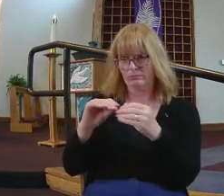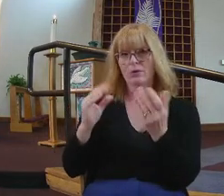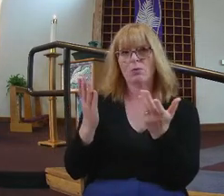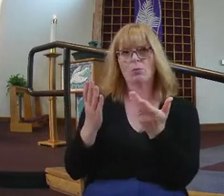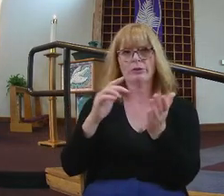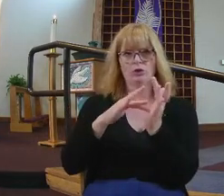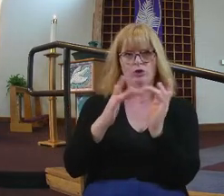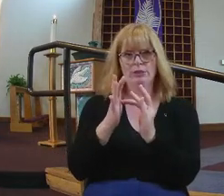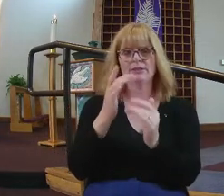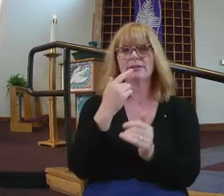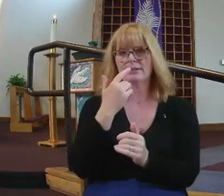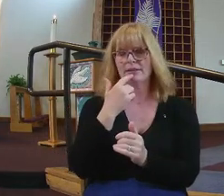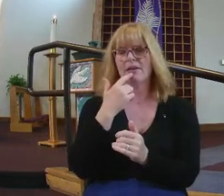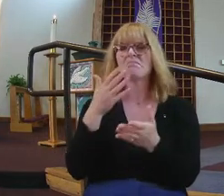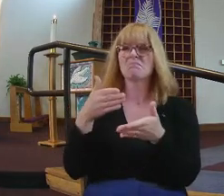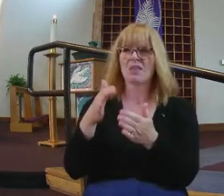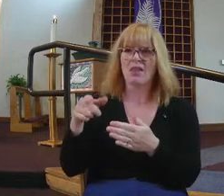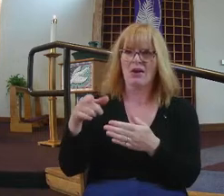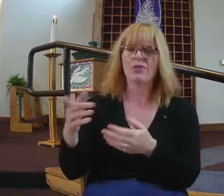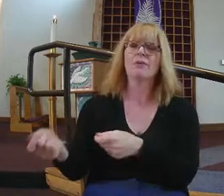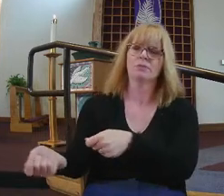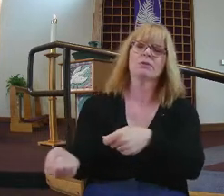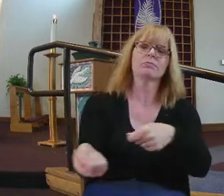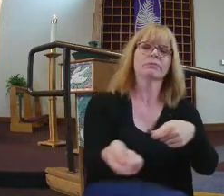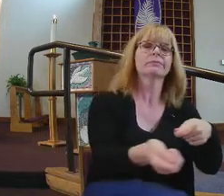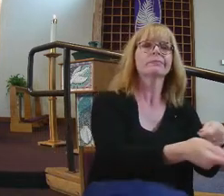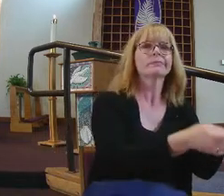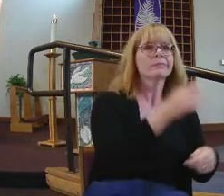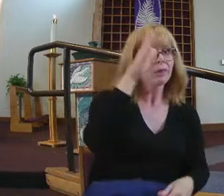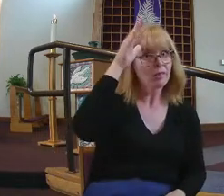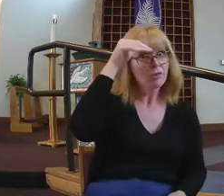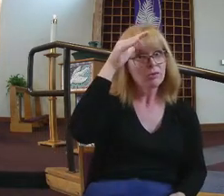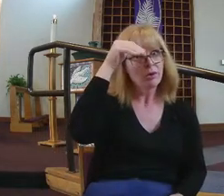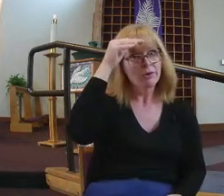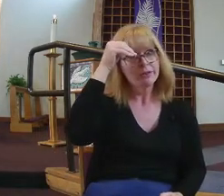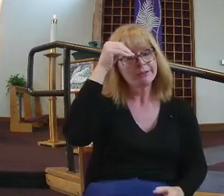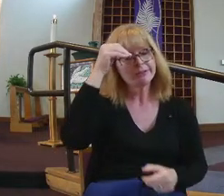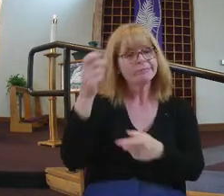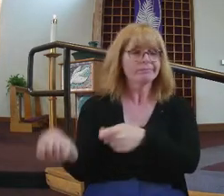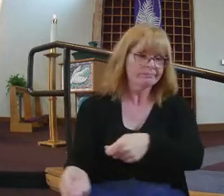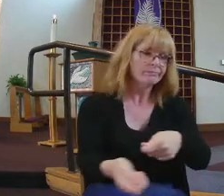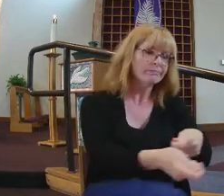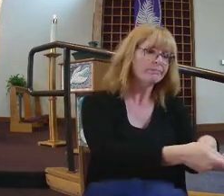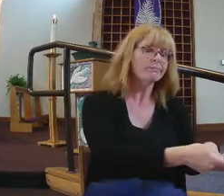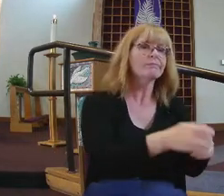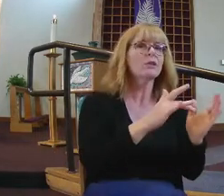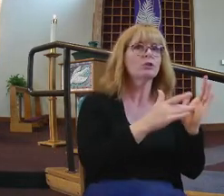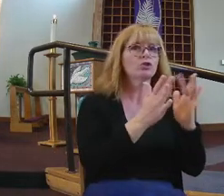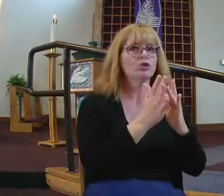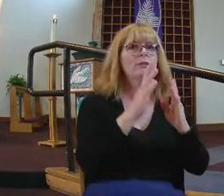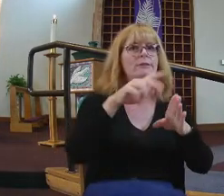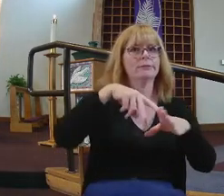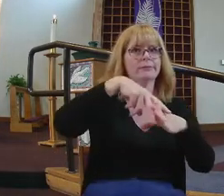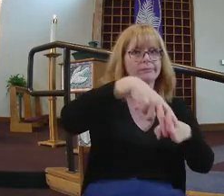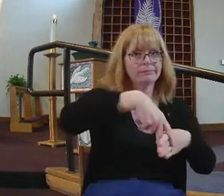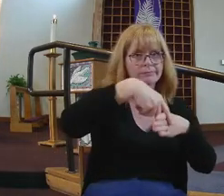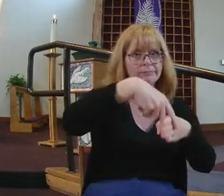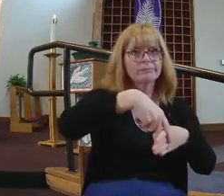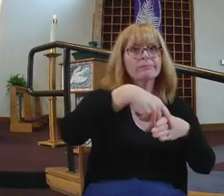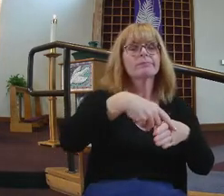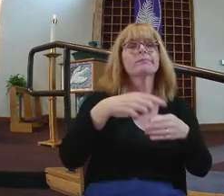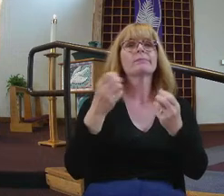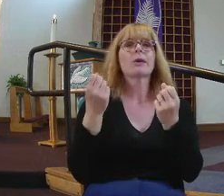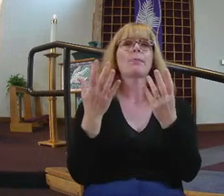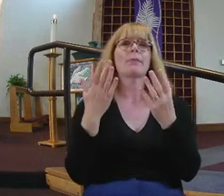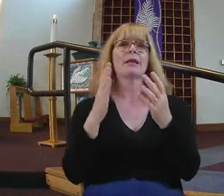it. Then they brought the colt to Jesus and threw their cloaks on it, and he sat on it. Many people spread their cloaks on